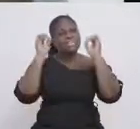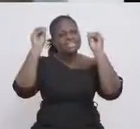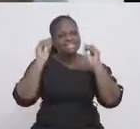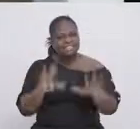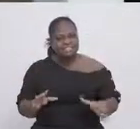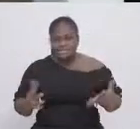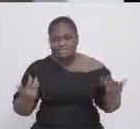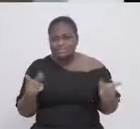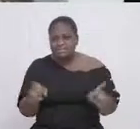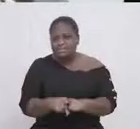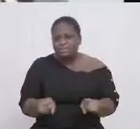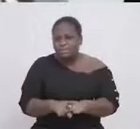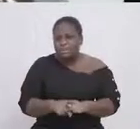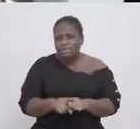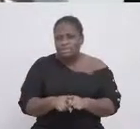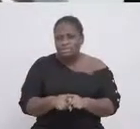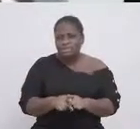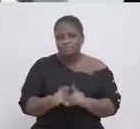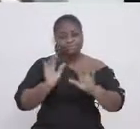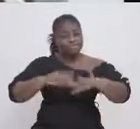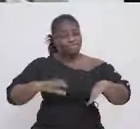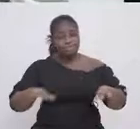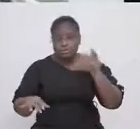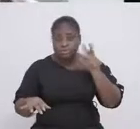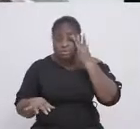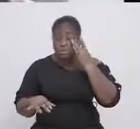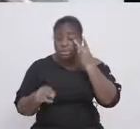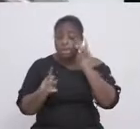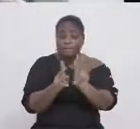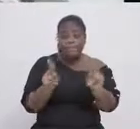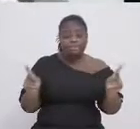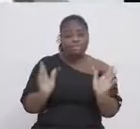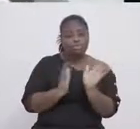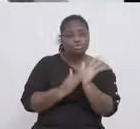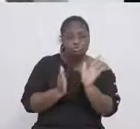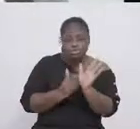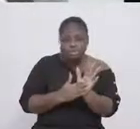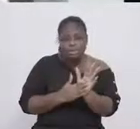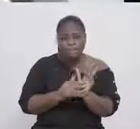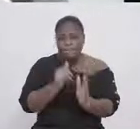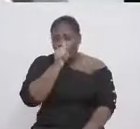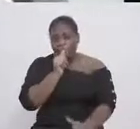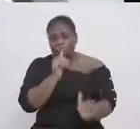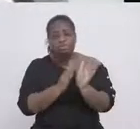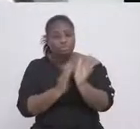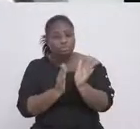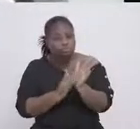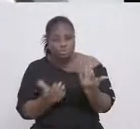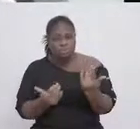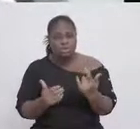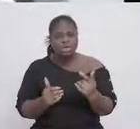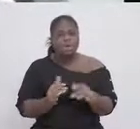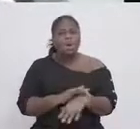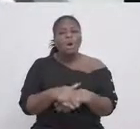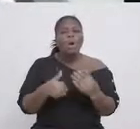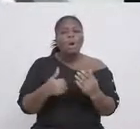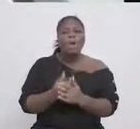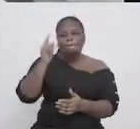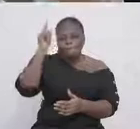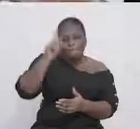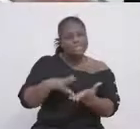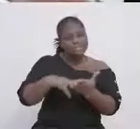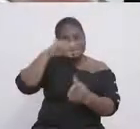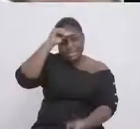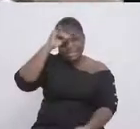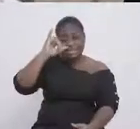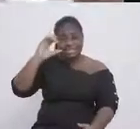as the schools, public schools, including private schools as well, it's a new thing.